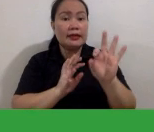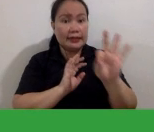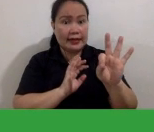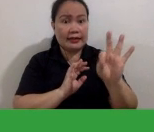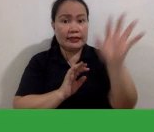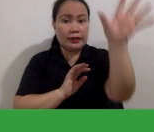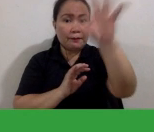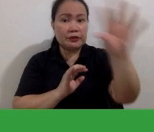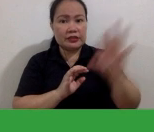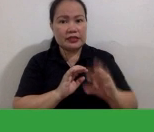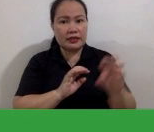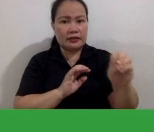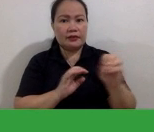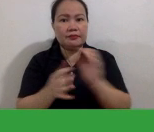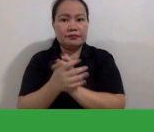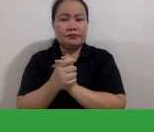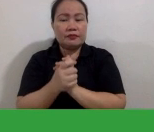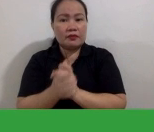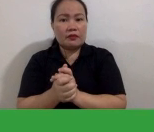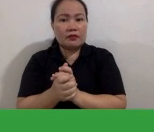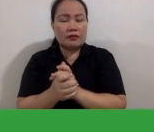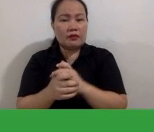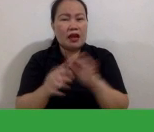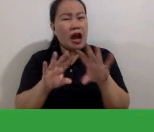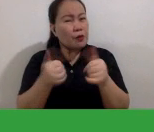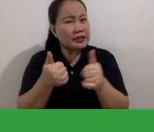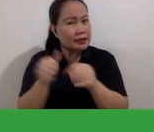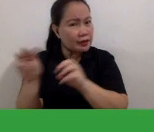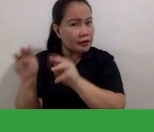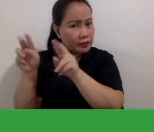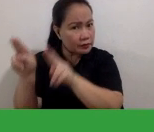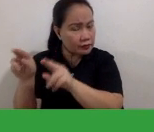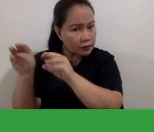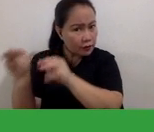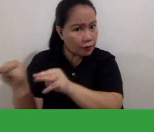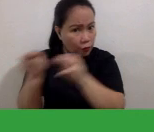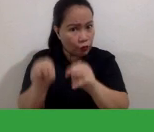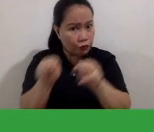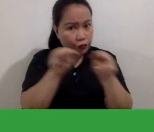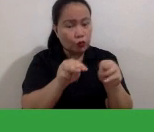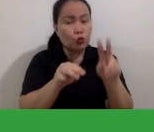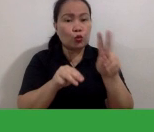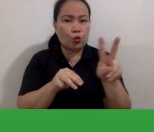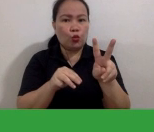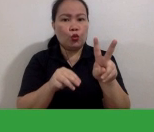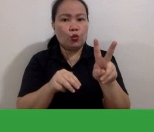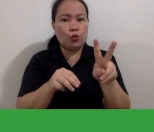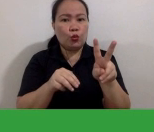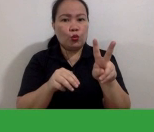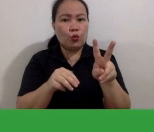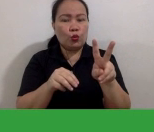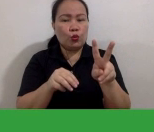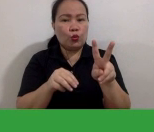9%. And then 0.1 to 125